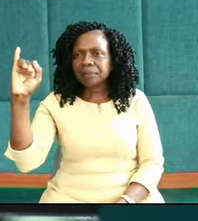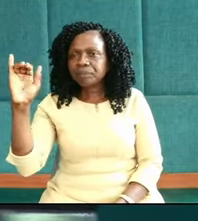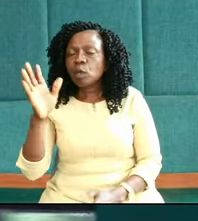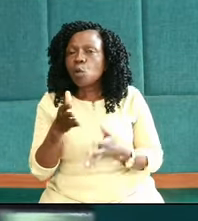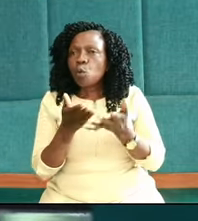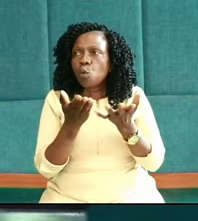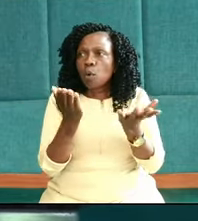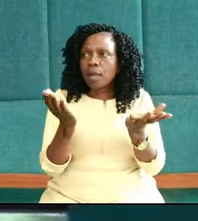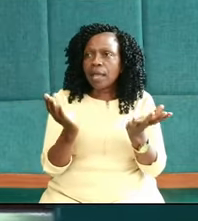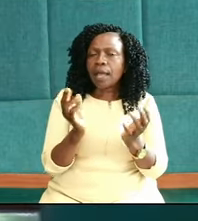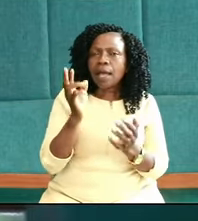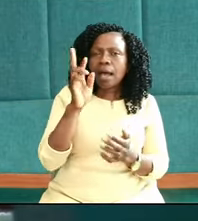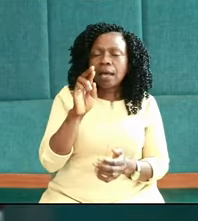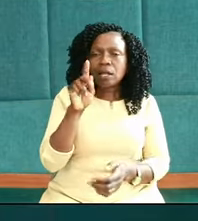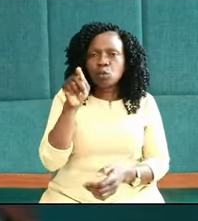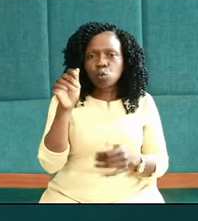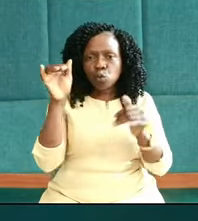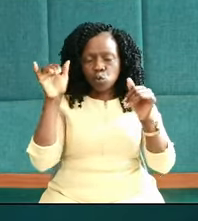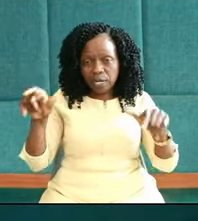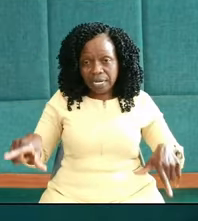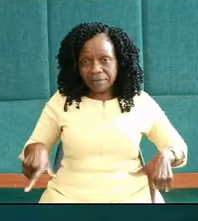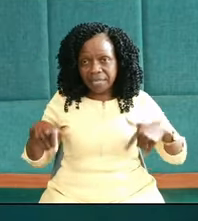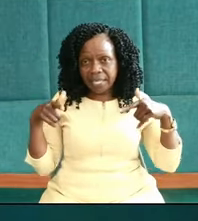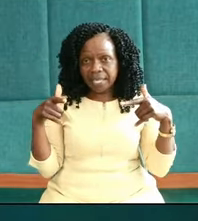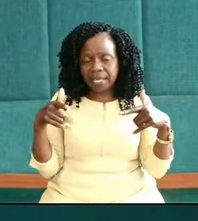where are you staying?